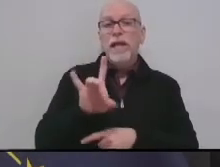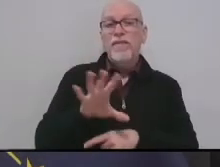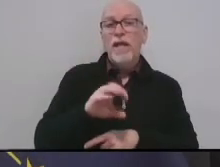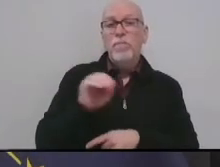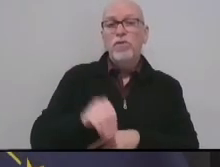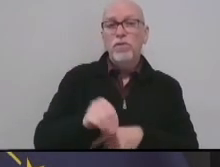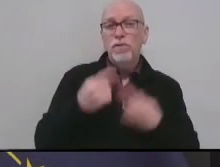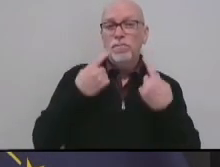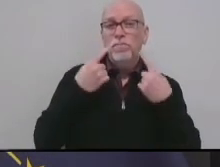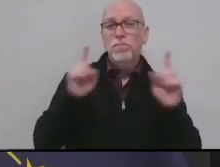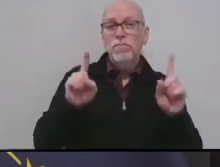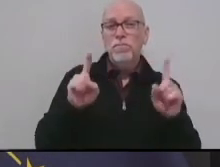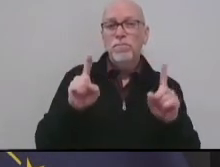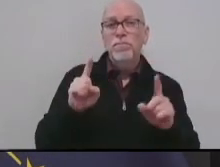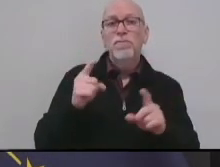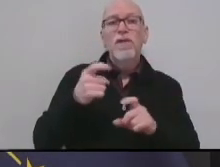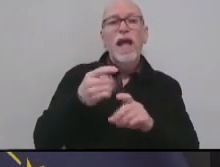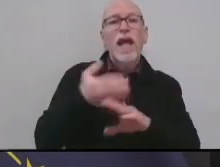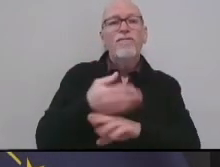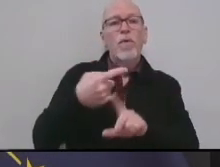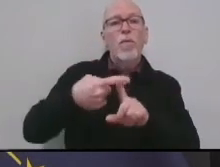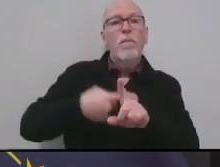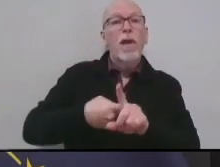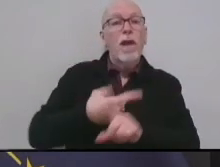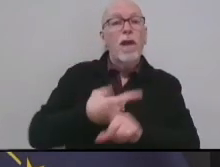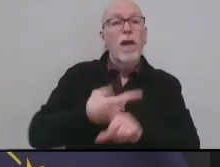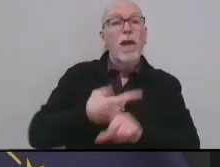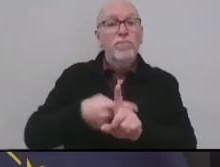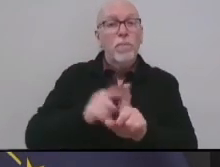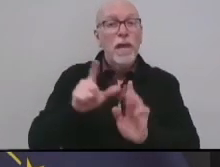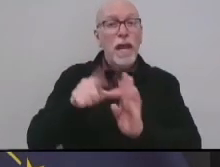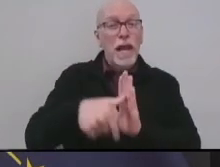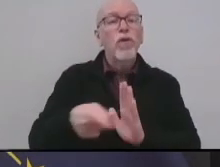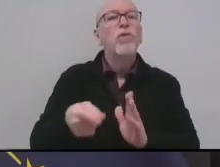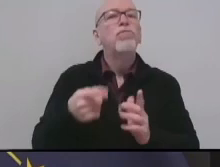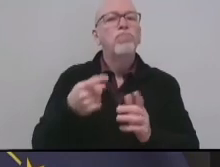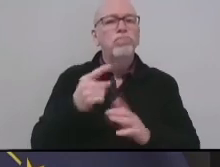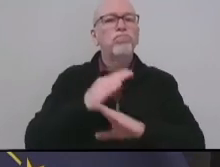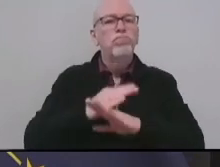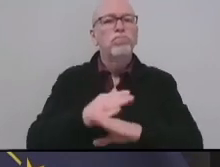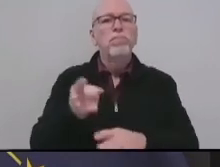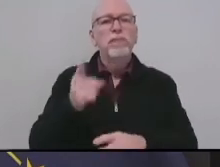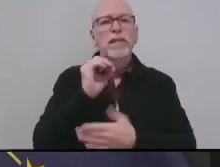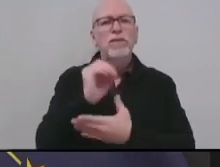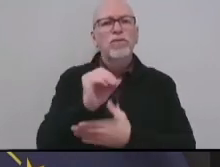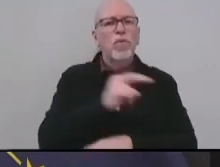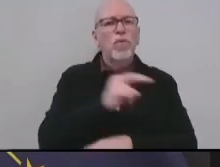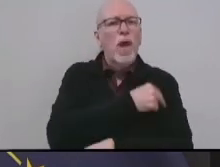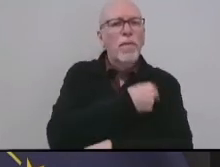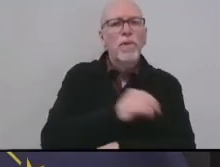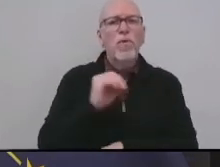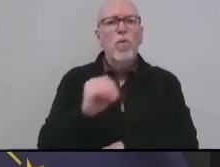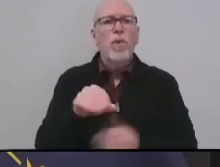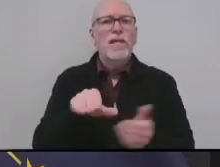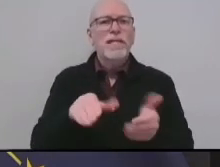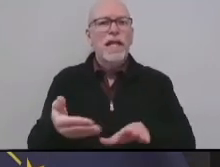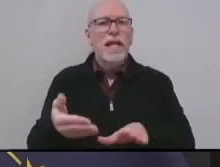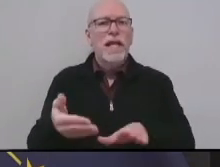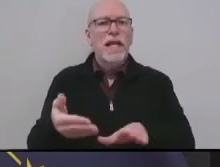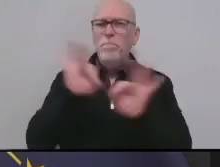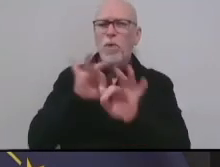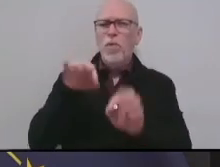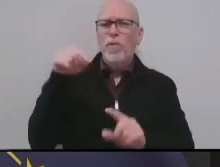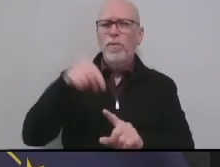a month out from administration and 0 hospitalizations or deaths, which is exactly what we want to see. This is an amazingly